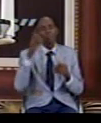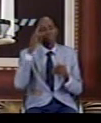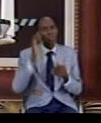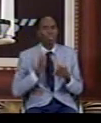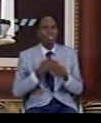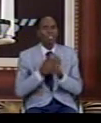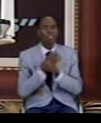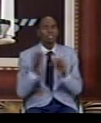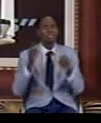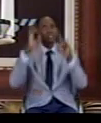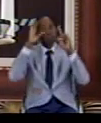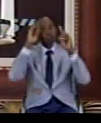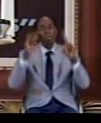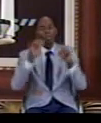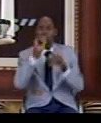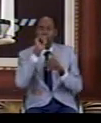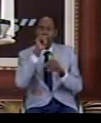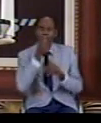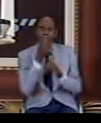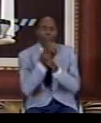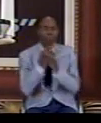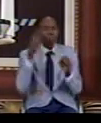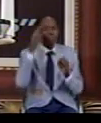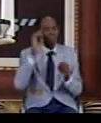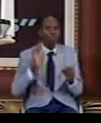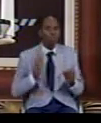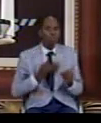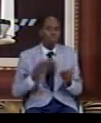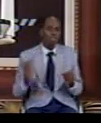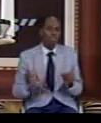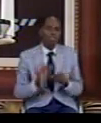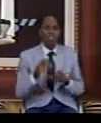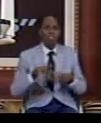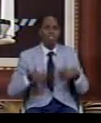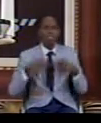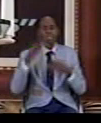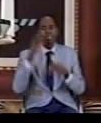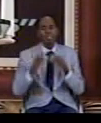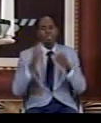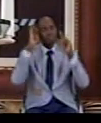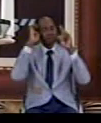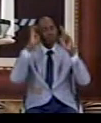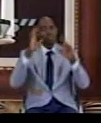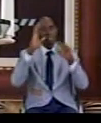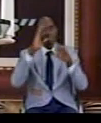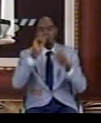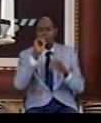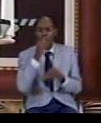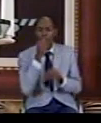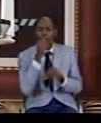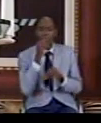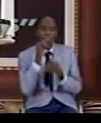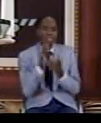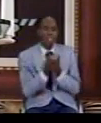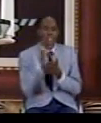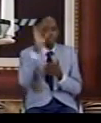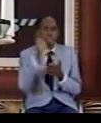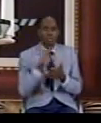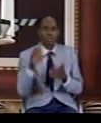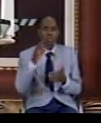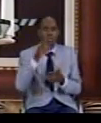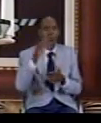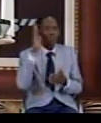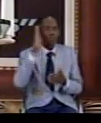salvation. He endured the cross for eternal life. If he endured that cross, you will never have any cross that's